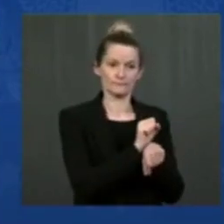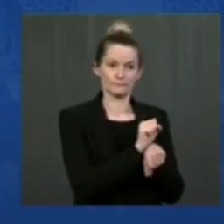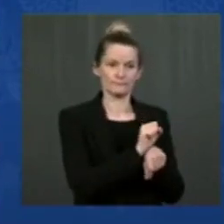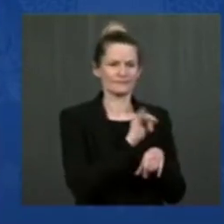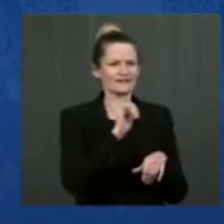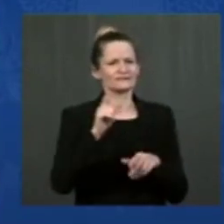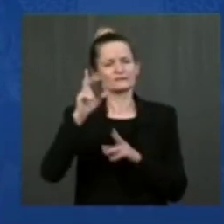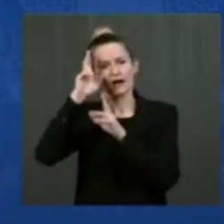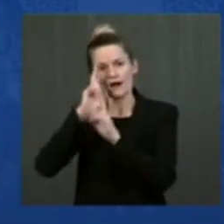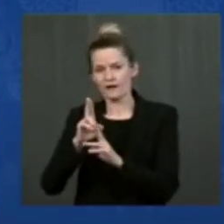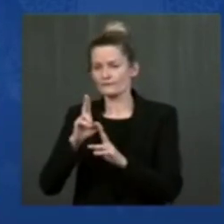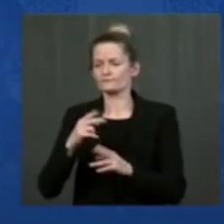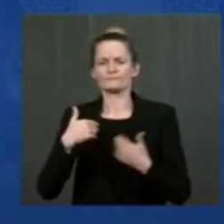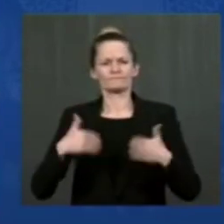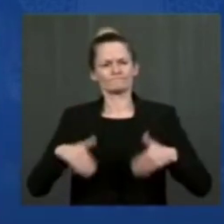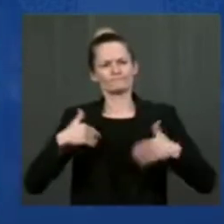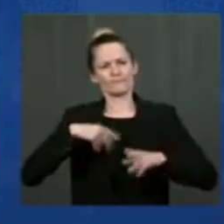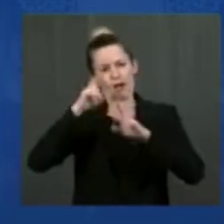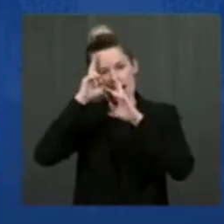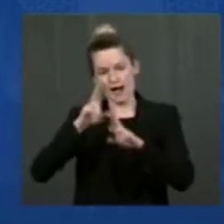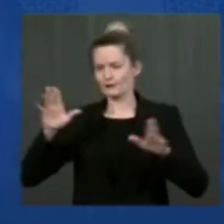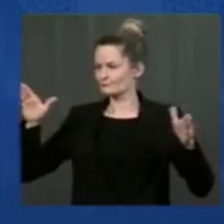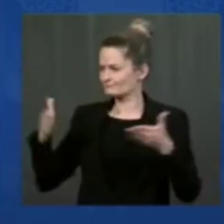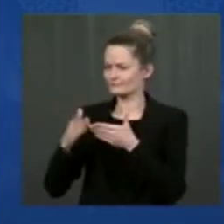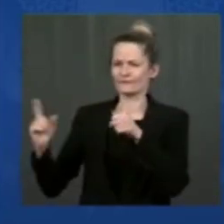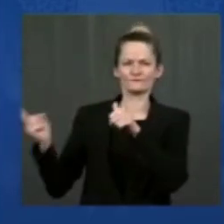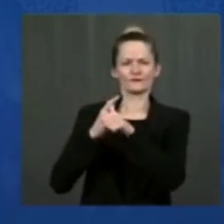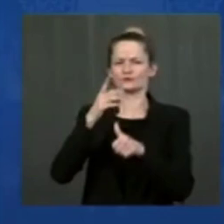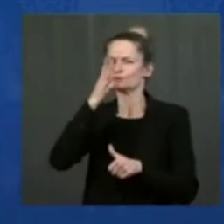AFL-CIO, Liz Shuler.